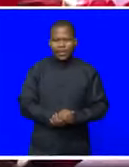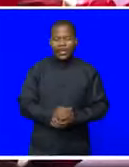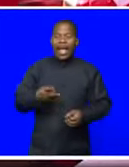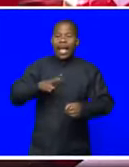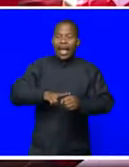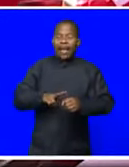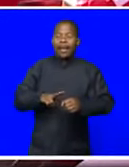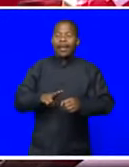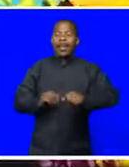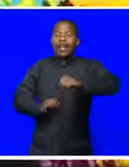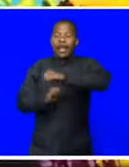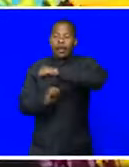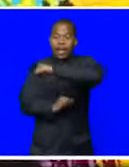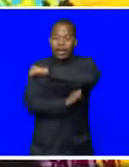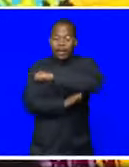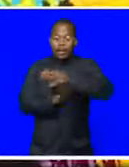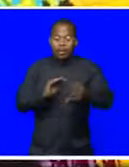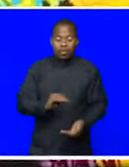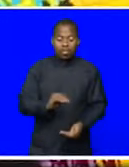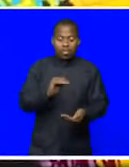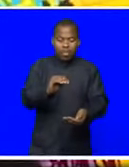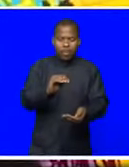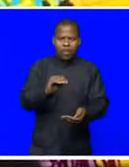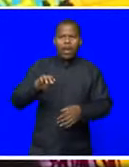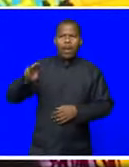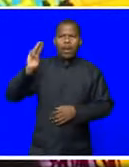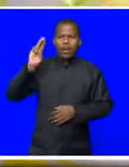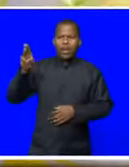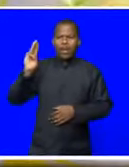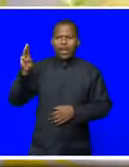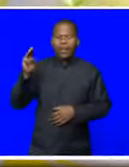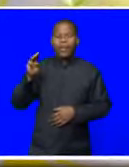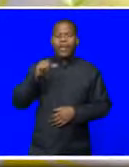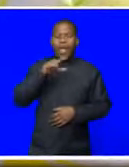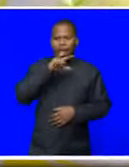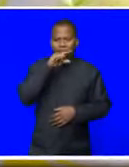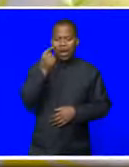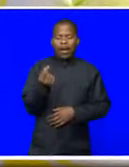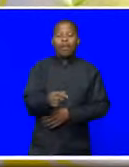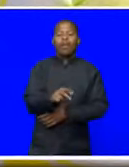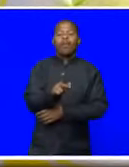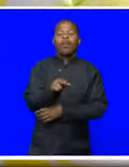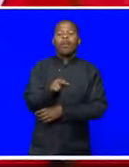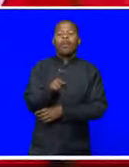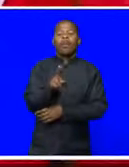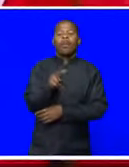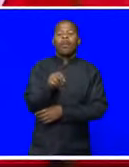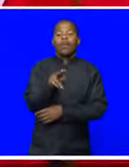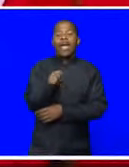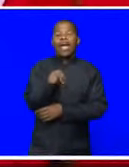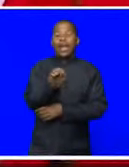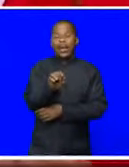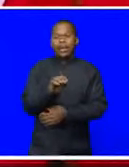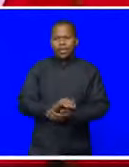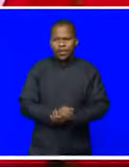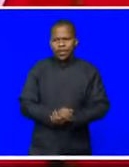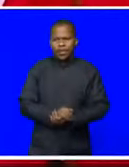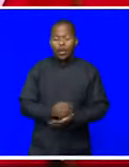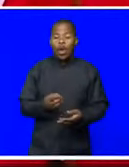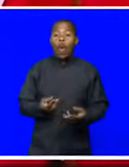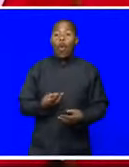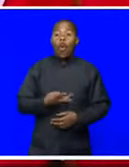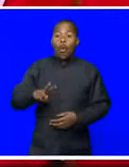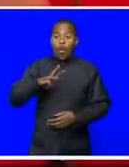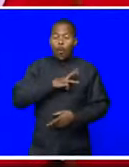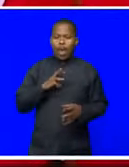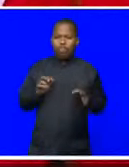was presented by the president of the Women's Manyano Eswatini region, Harriet Kunene. Sitofeza